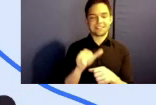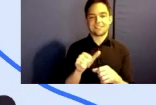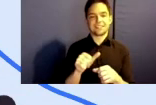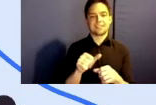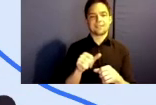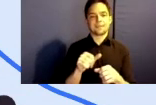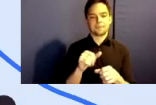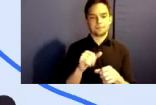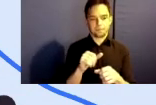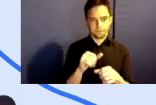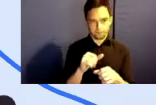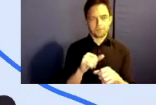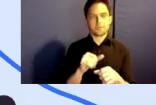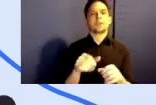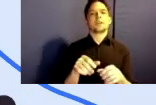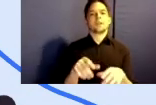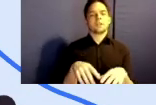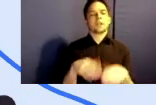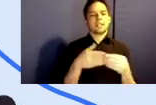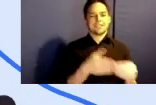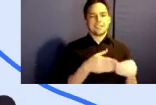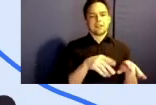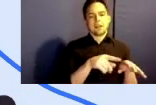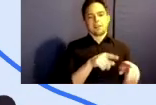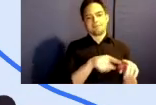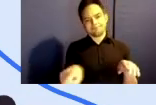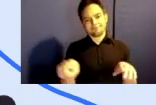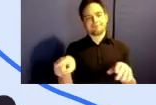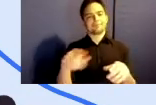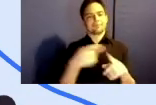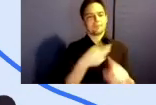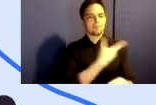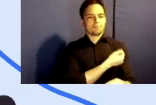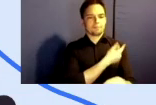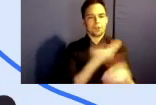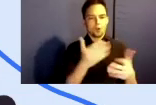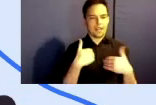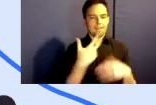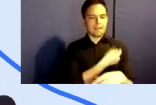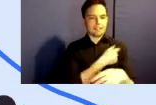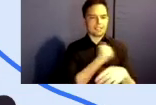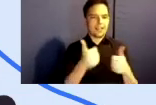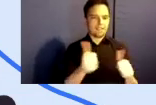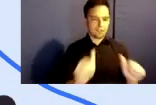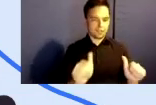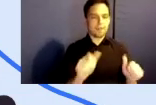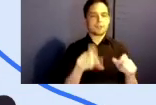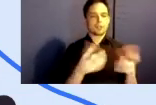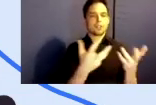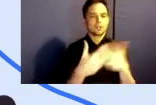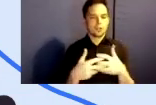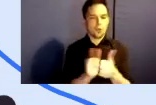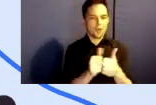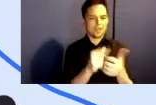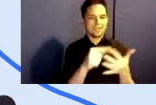existing immunization efforts and existing GBV efforts, but really works alongside this. I'm sure many people on this call